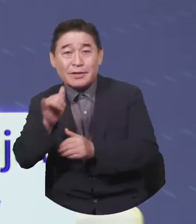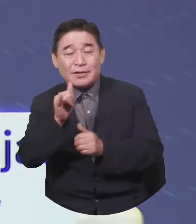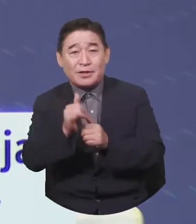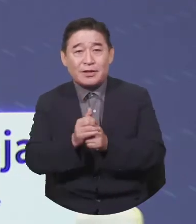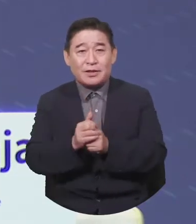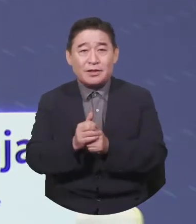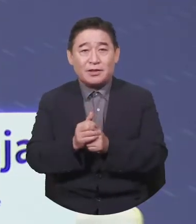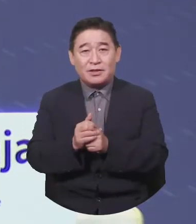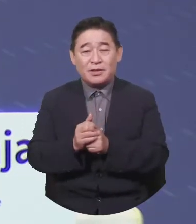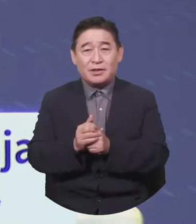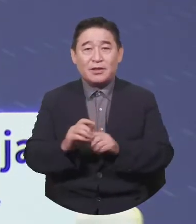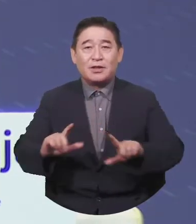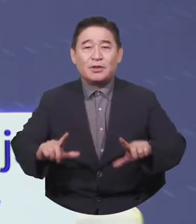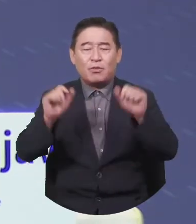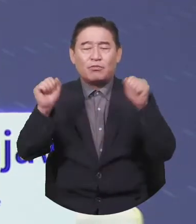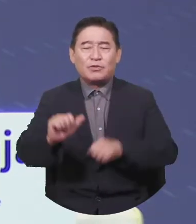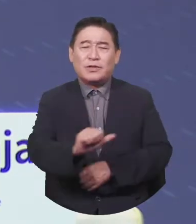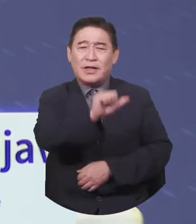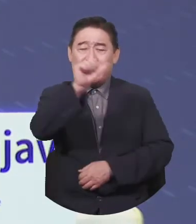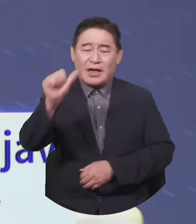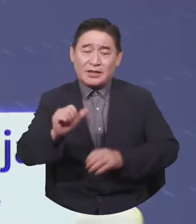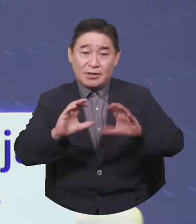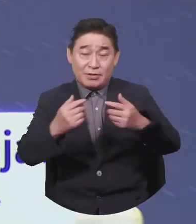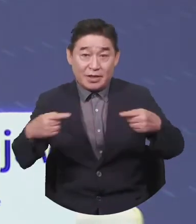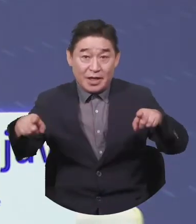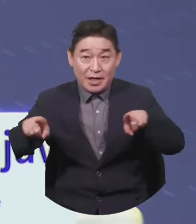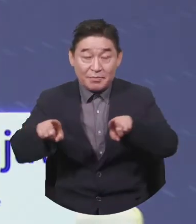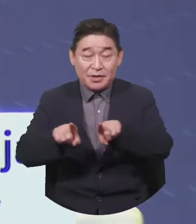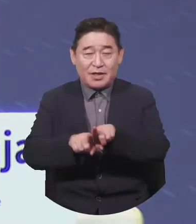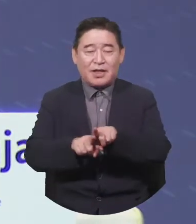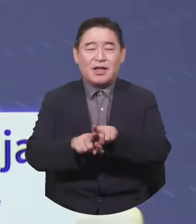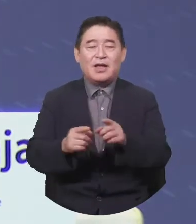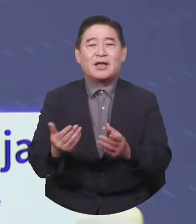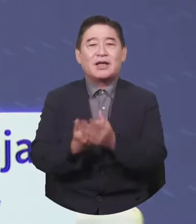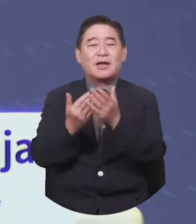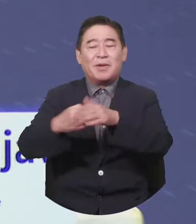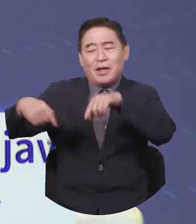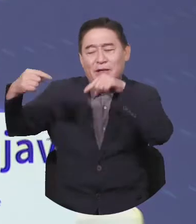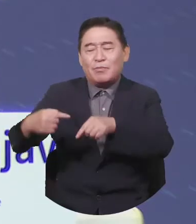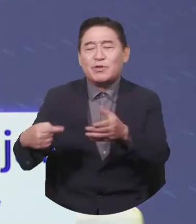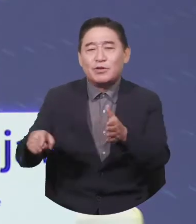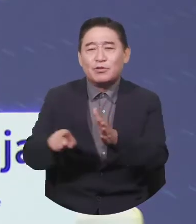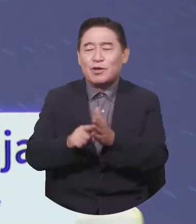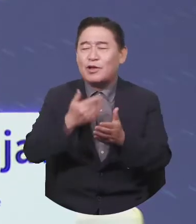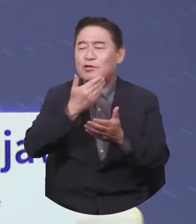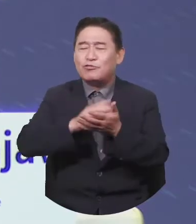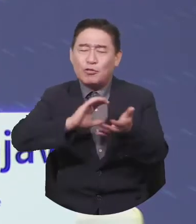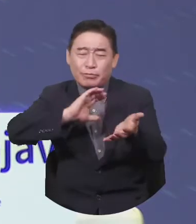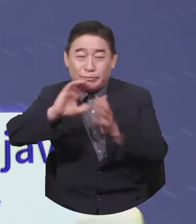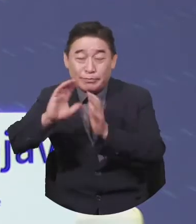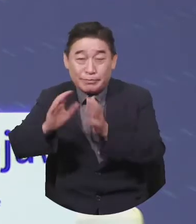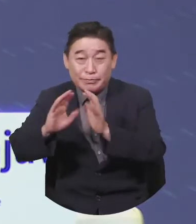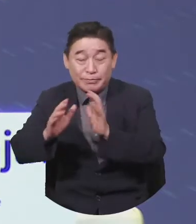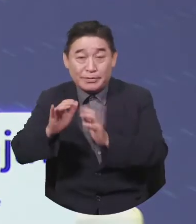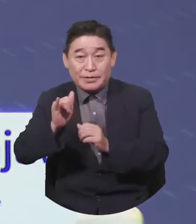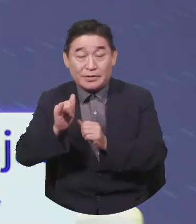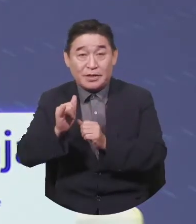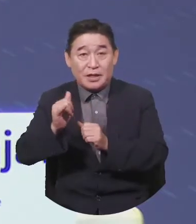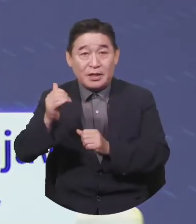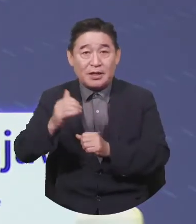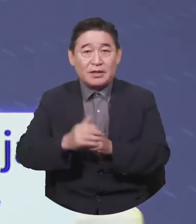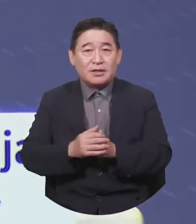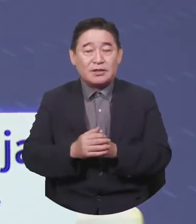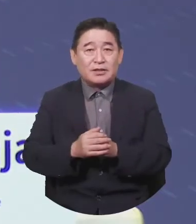Our flagship major forum on development cooperation, which is Northeast Asia Development Cooperation. So